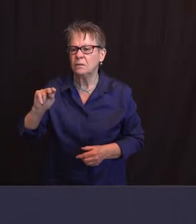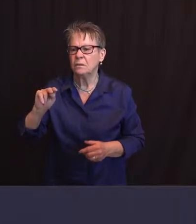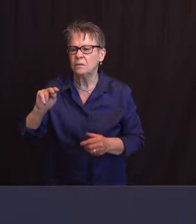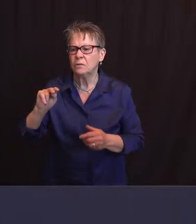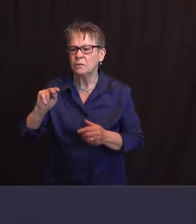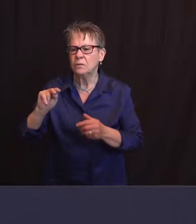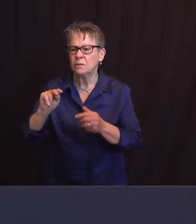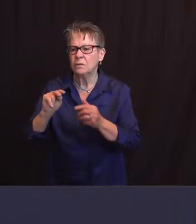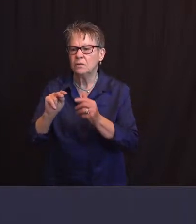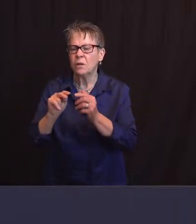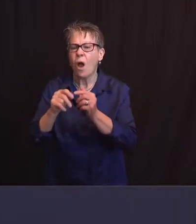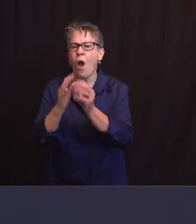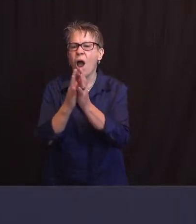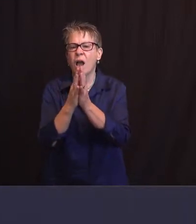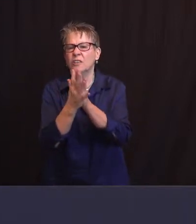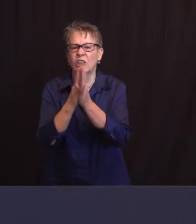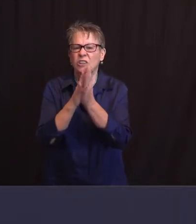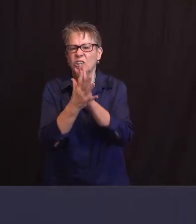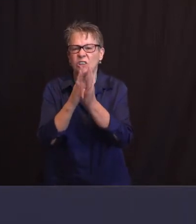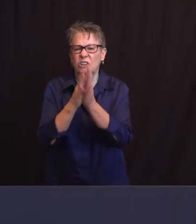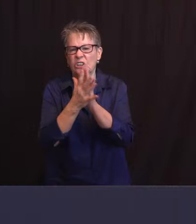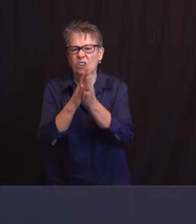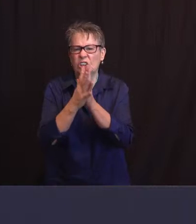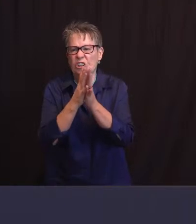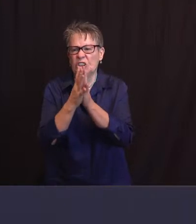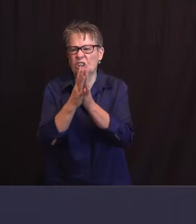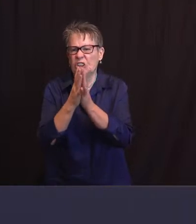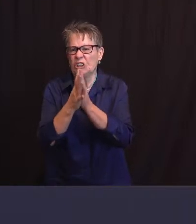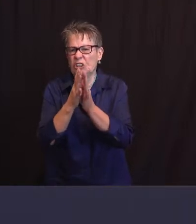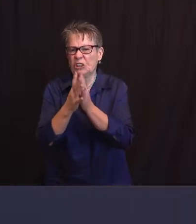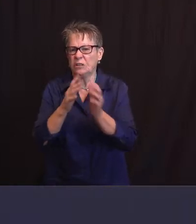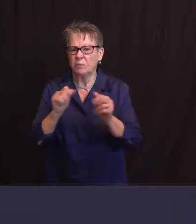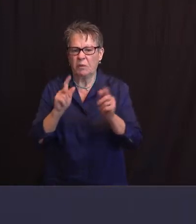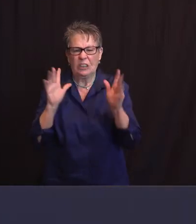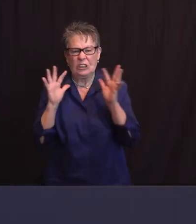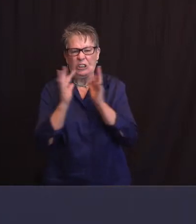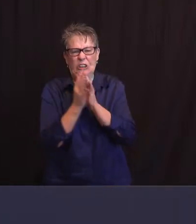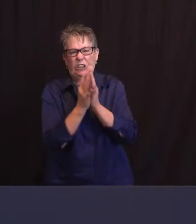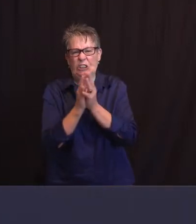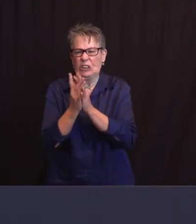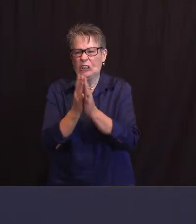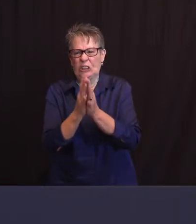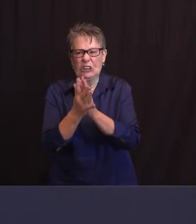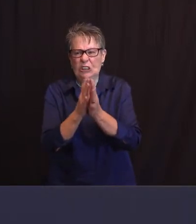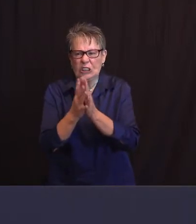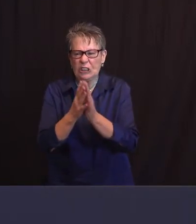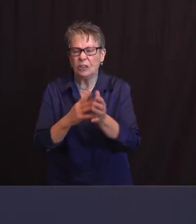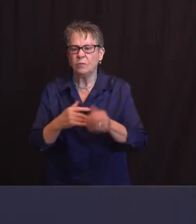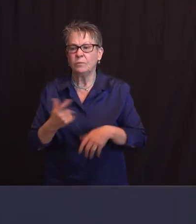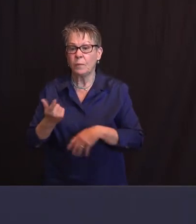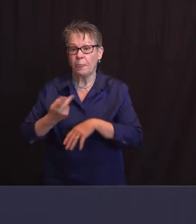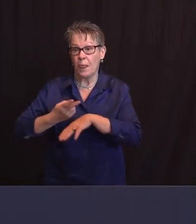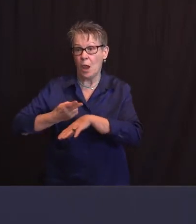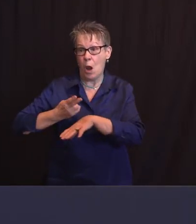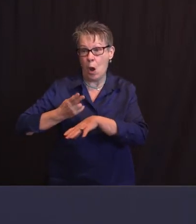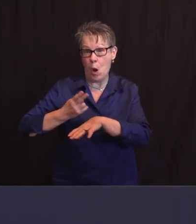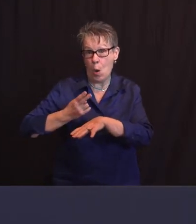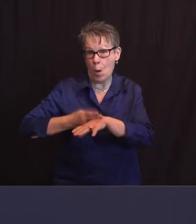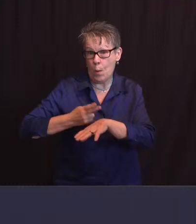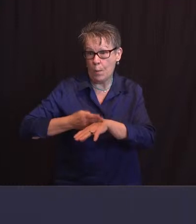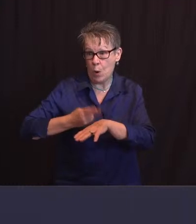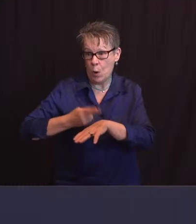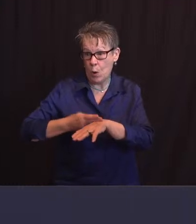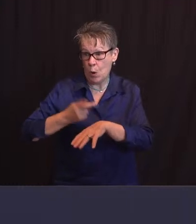Next, then, 5 members of Hoboken's council and Mayor Ravi Bala want the Attorney General to expand